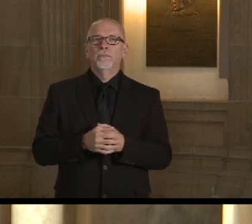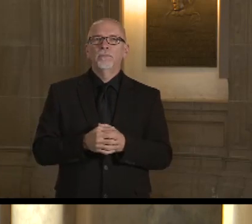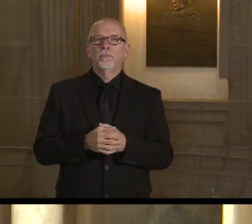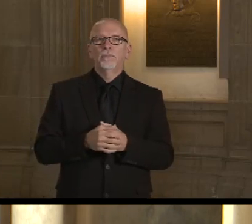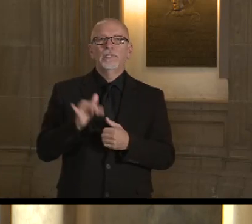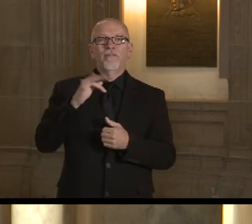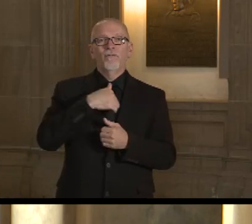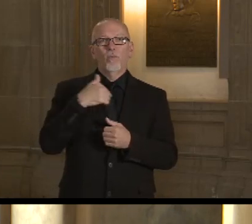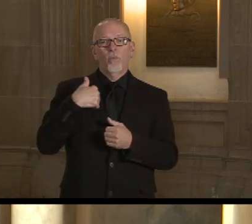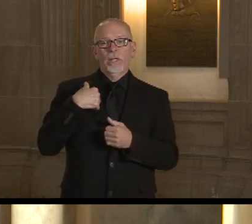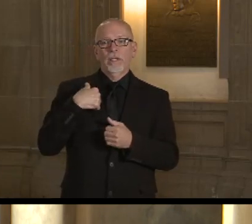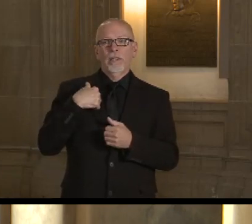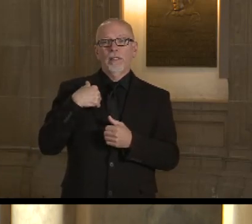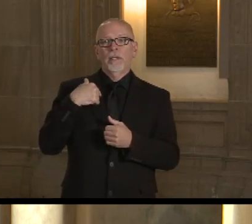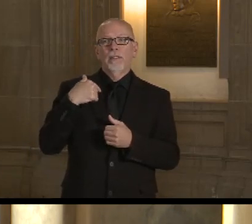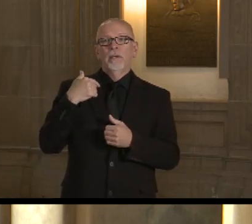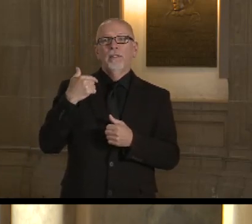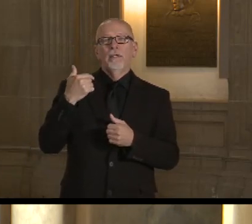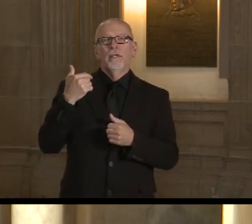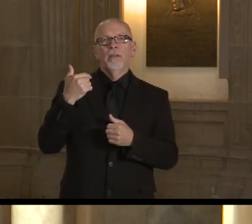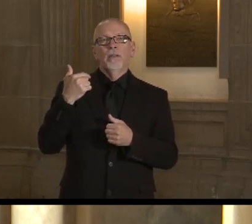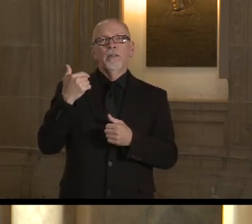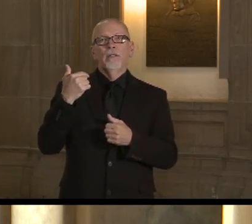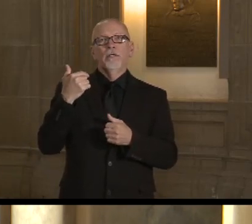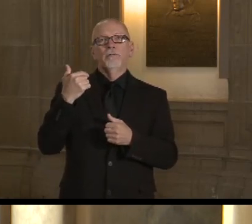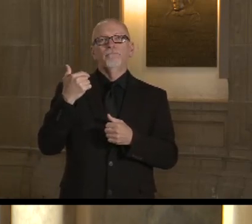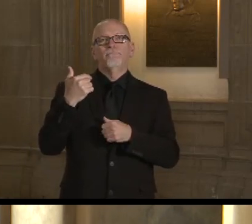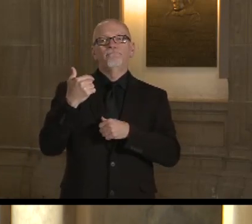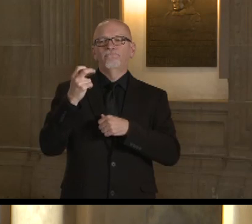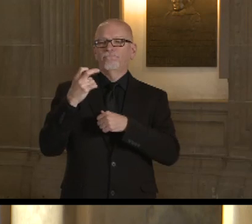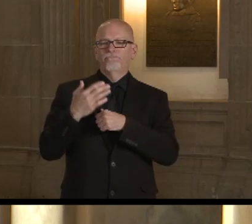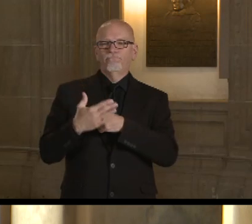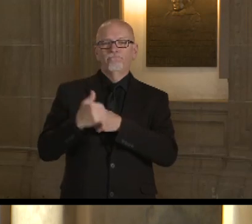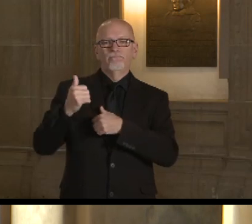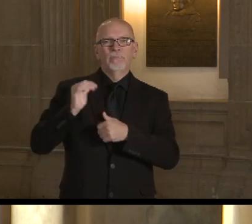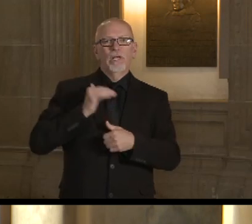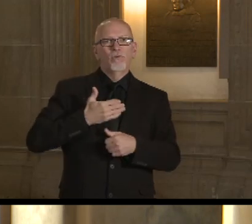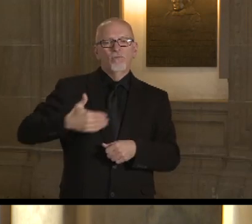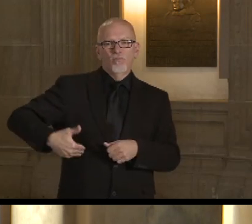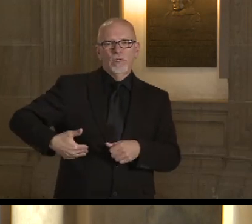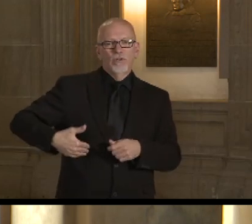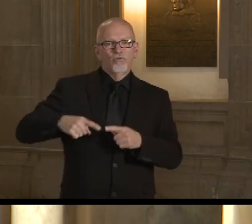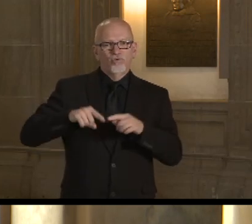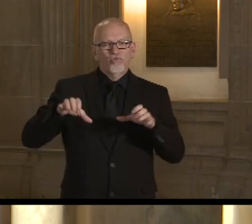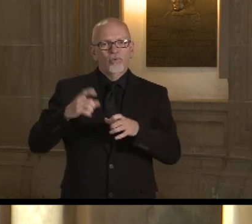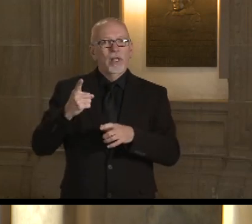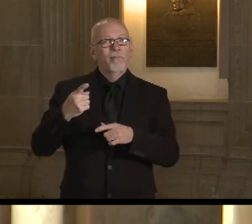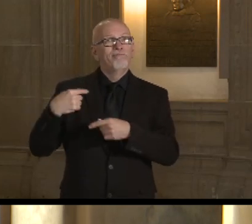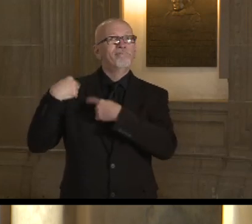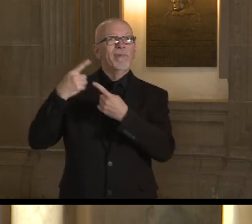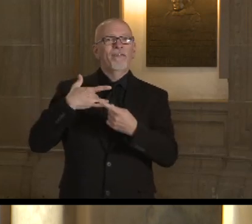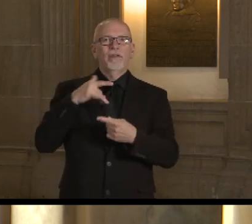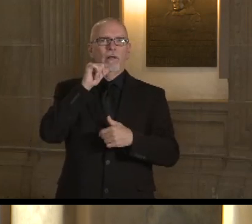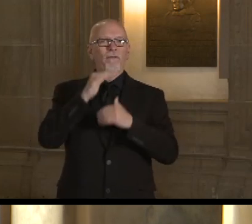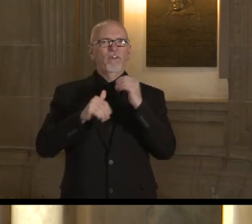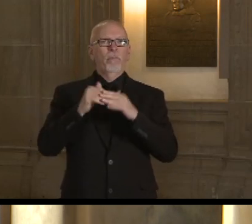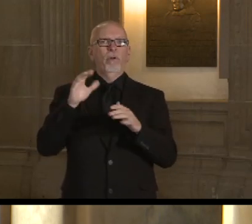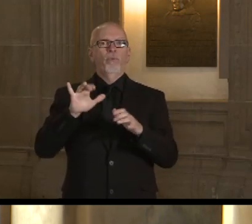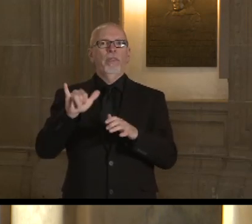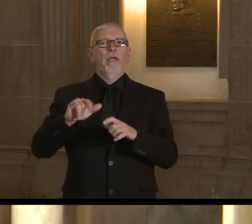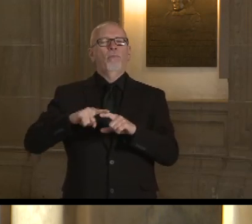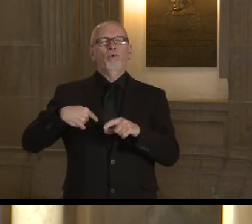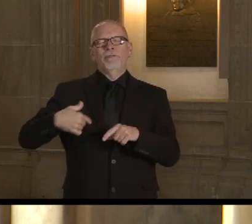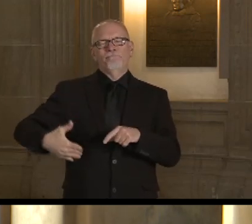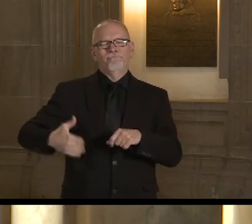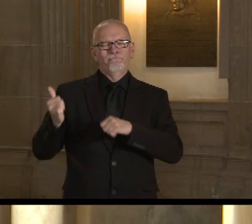when we summons the will to do things that might have been uncomfortable in the past?